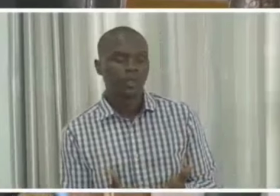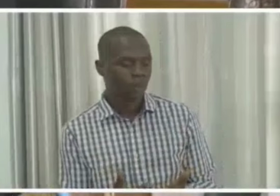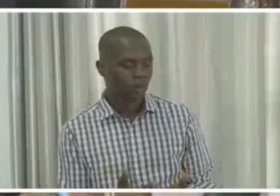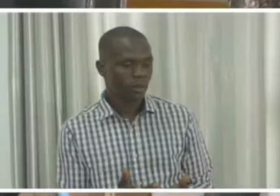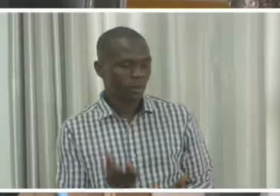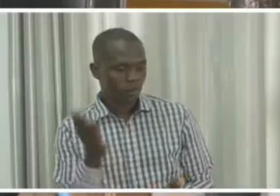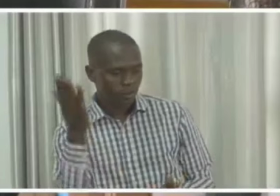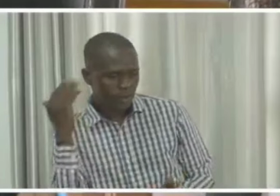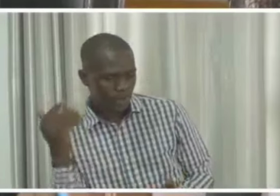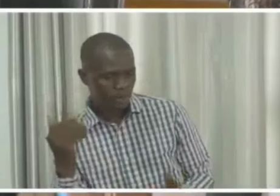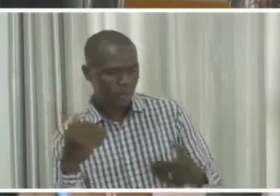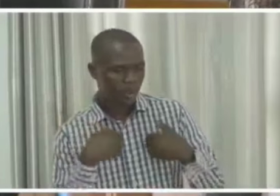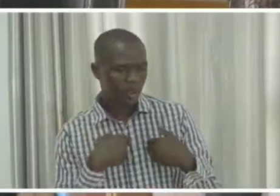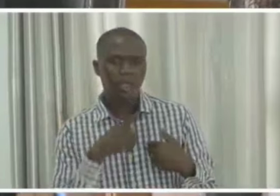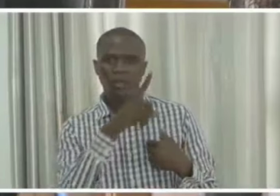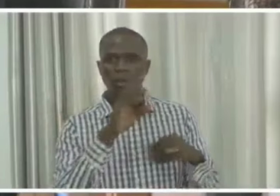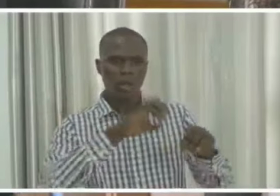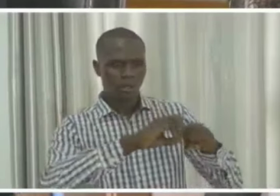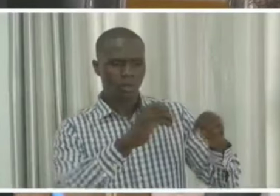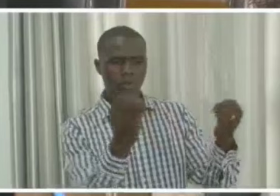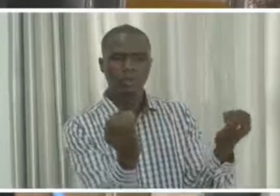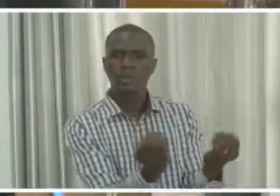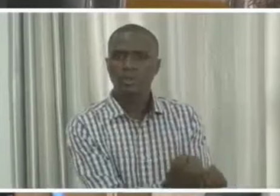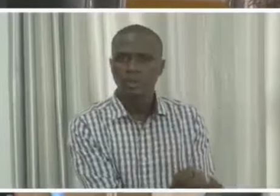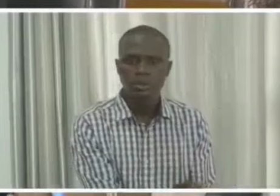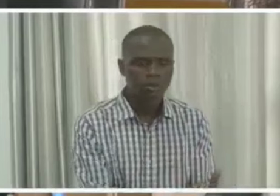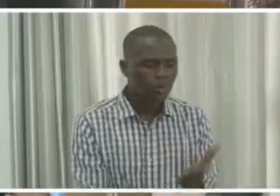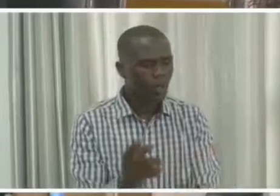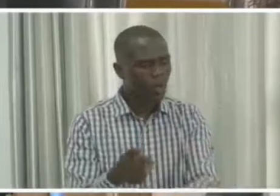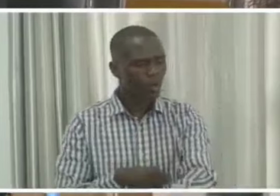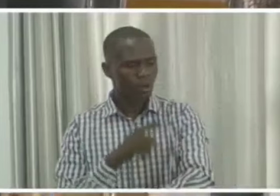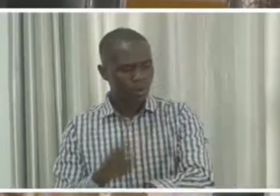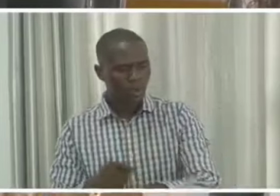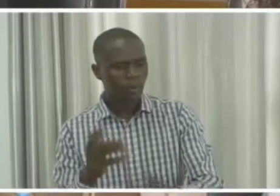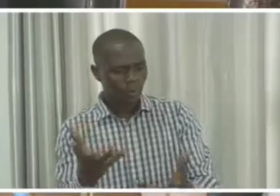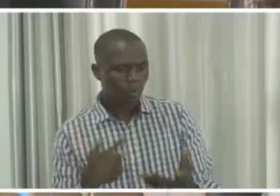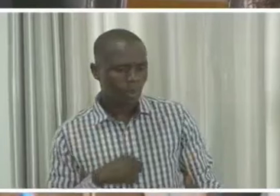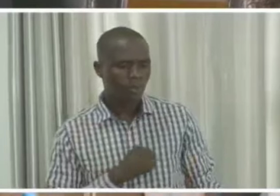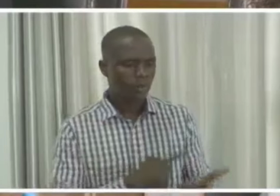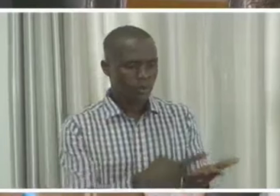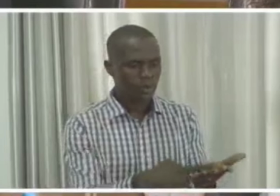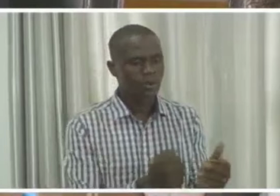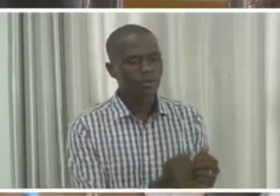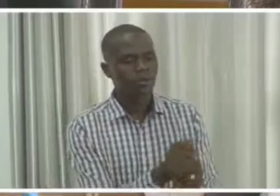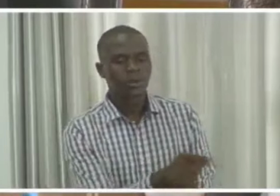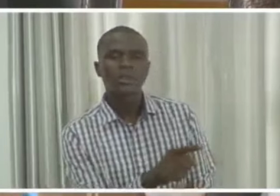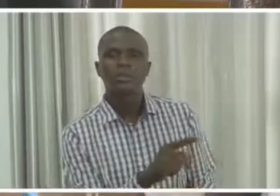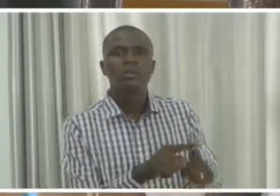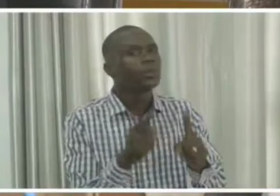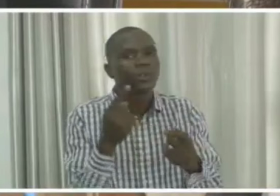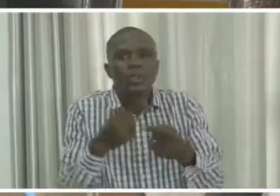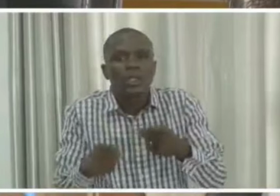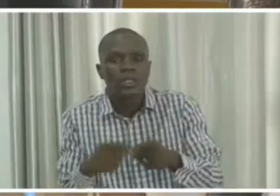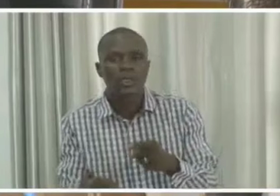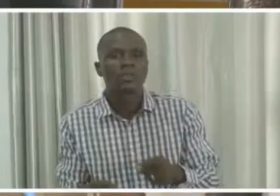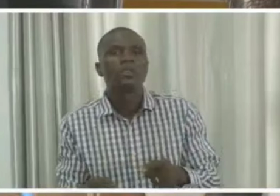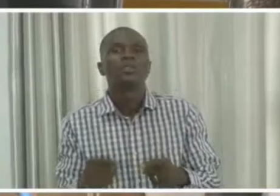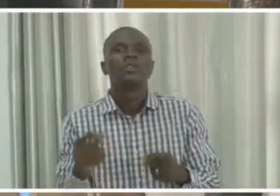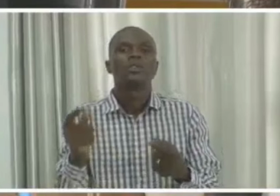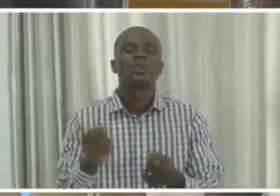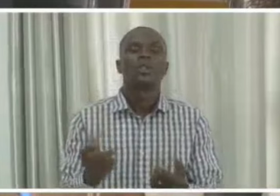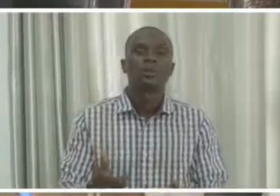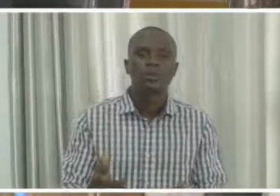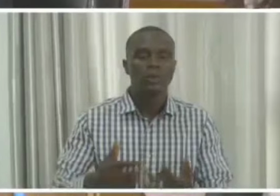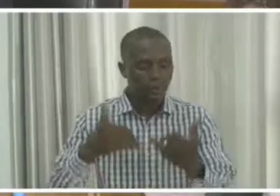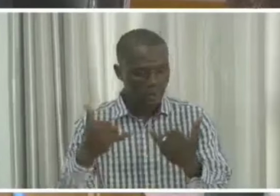meet. Couple now big meeting place. You can get about 90-something thousand people from different